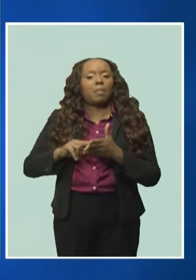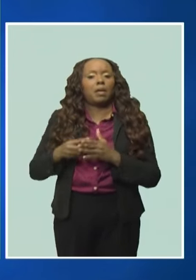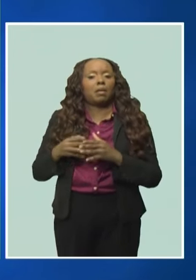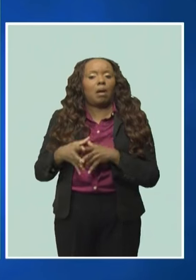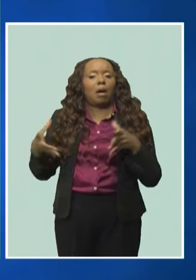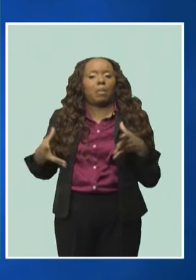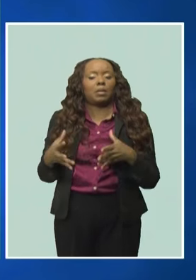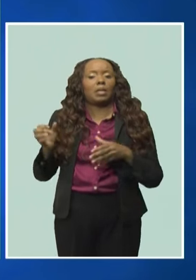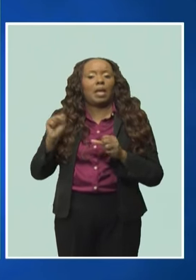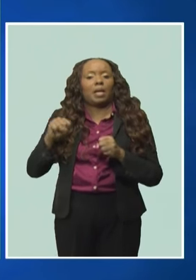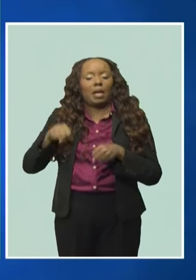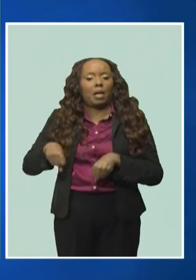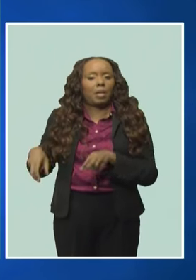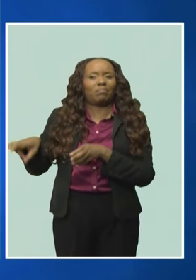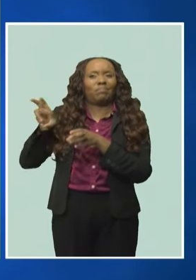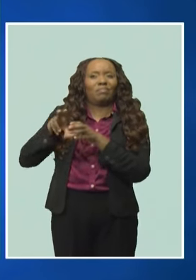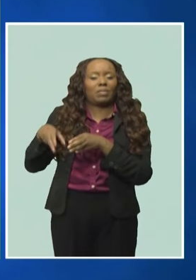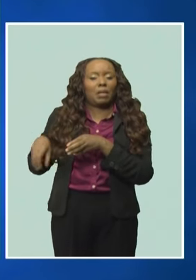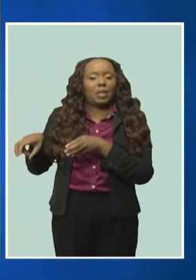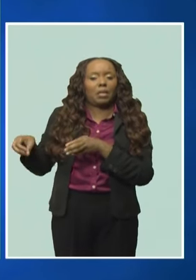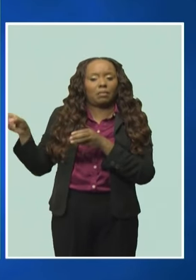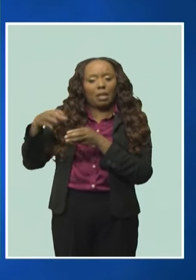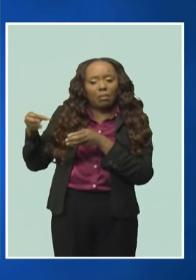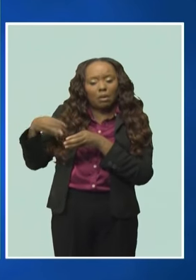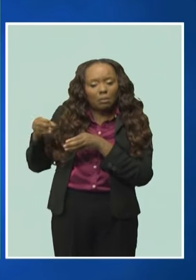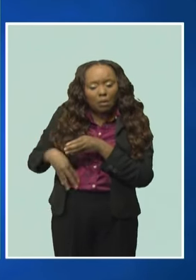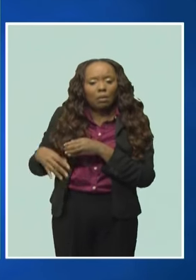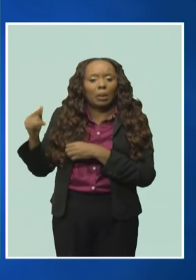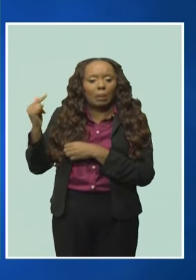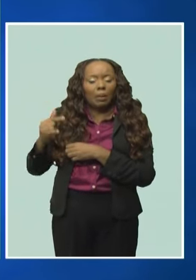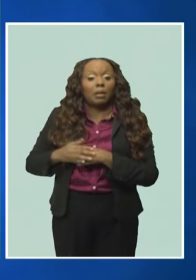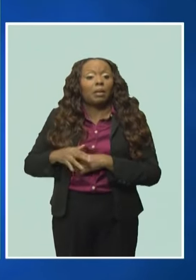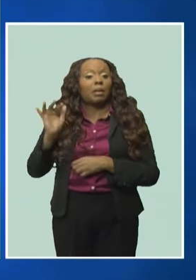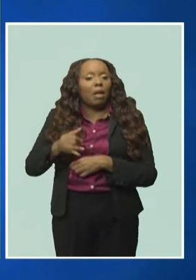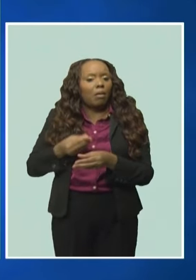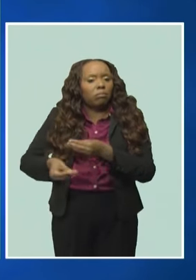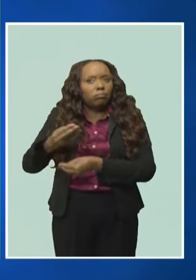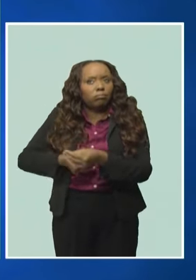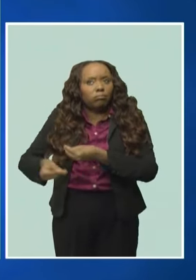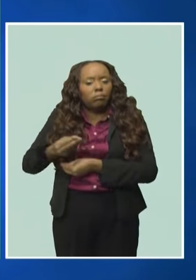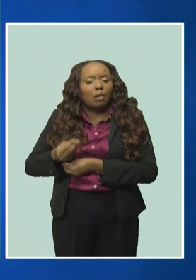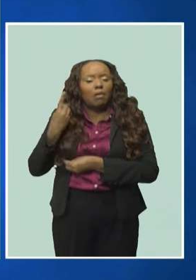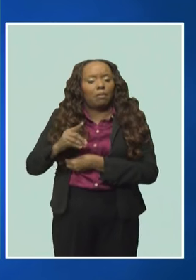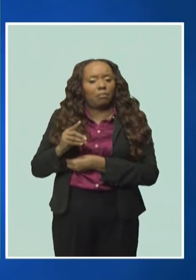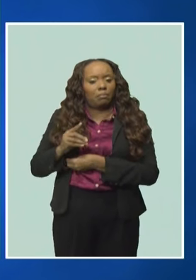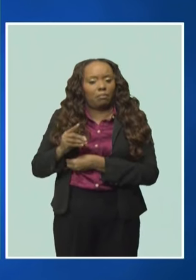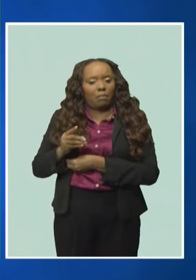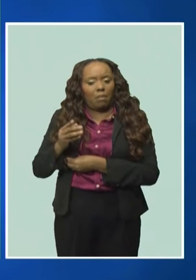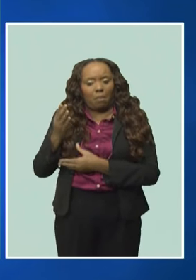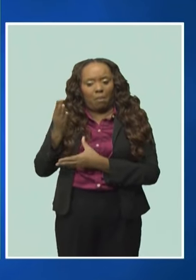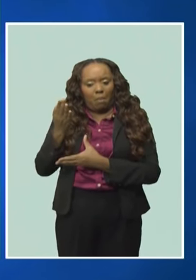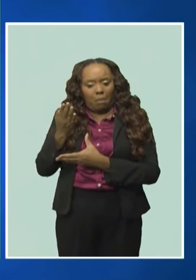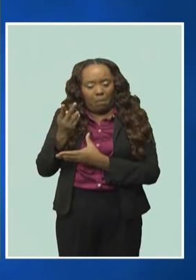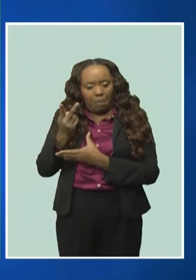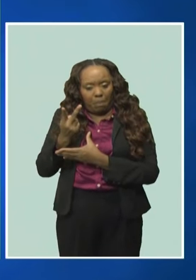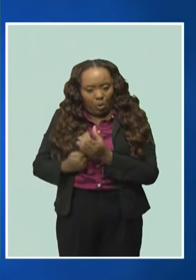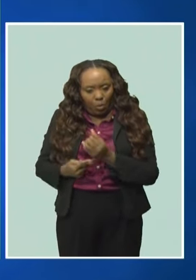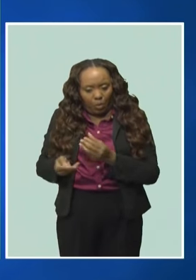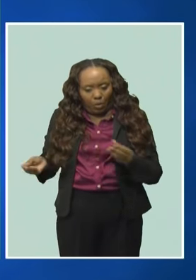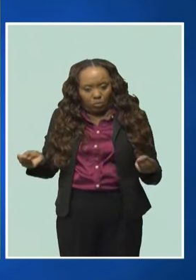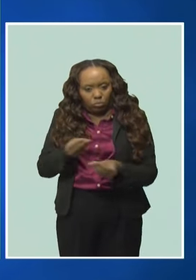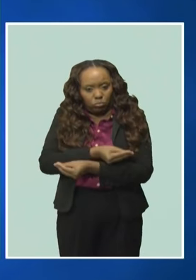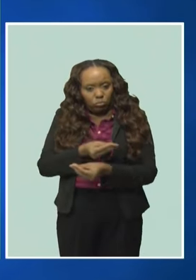flight, therefore, is a catalyst for trade facilitation from Barbados to Suriname and